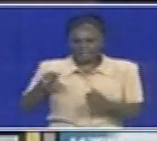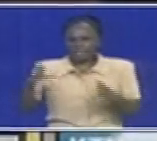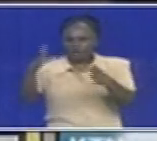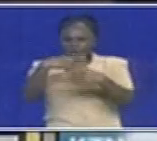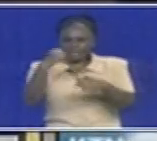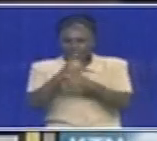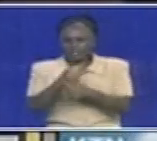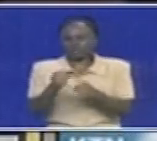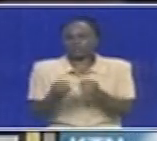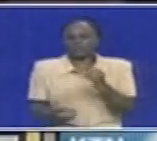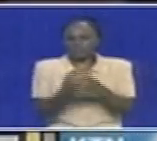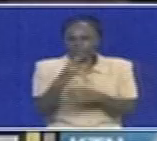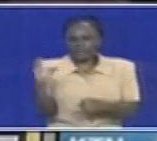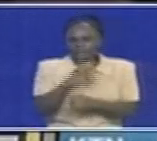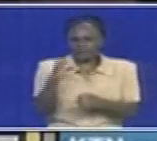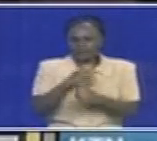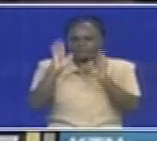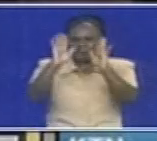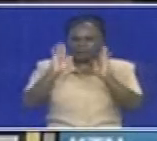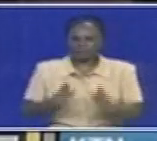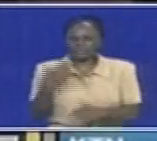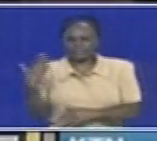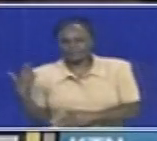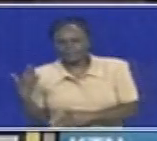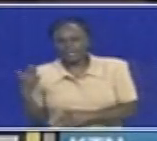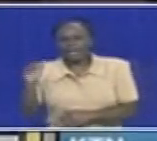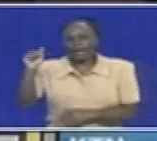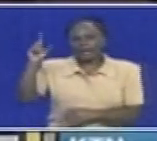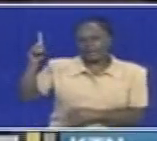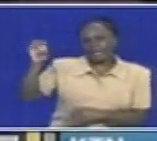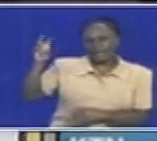capitalize on Kenya's economic fundamentals. Adelaide Changole, KTN Business.